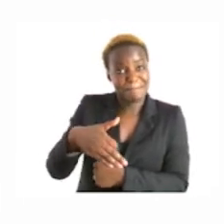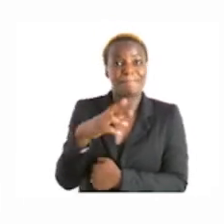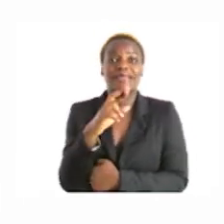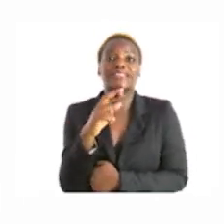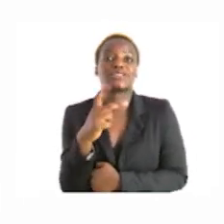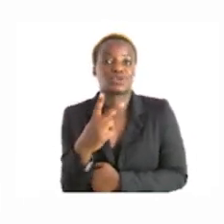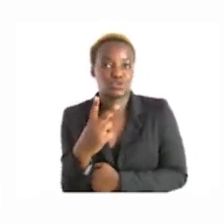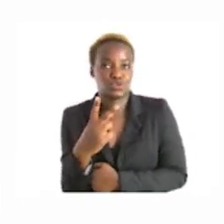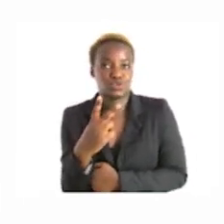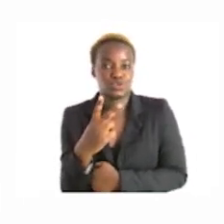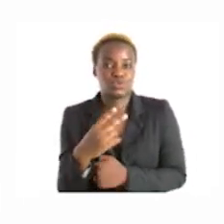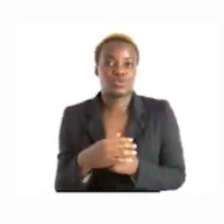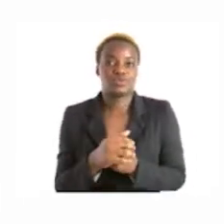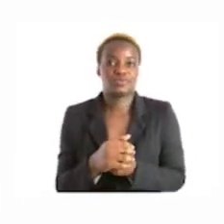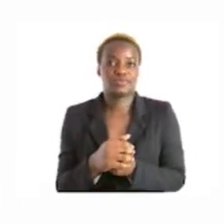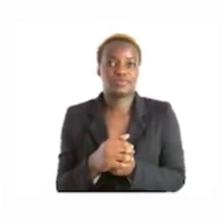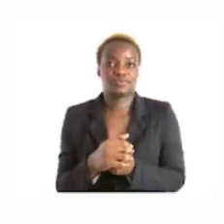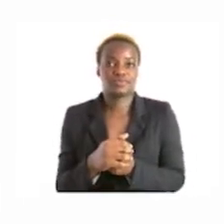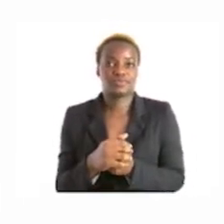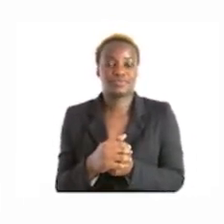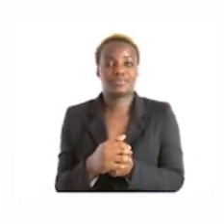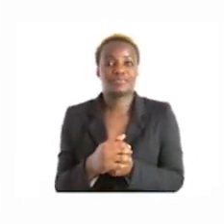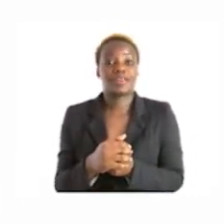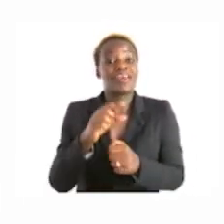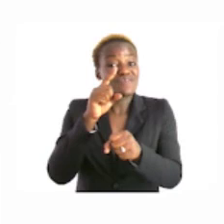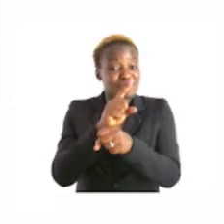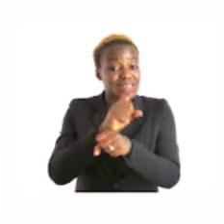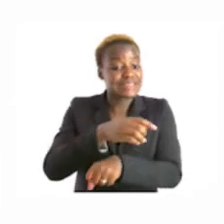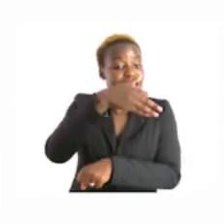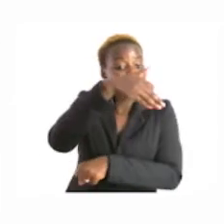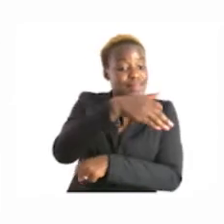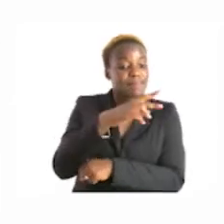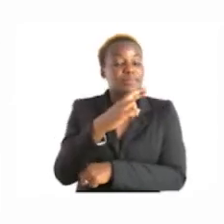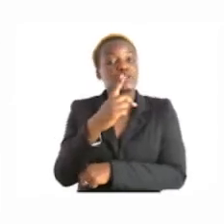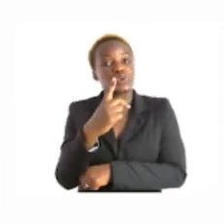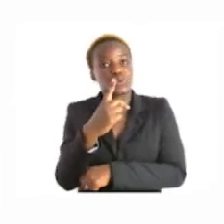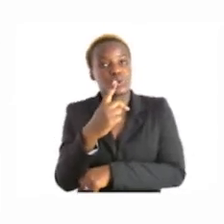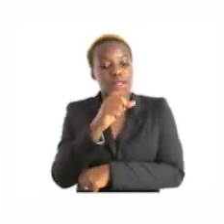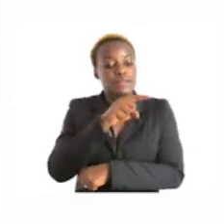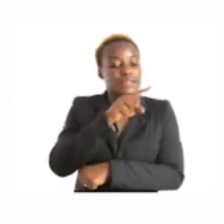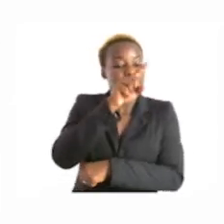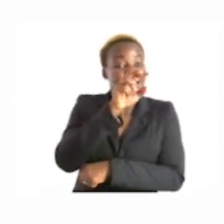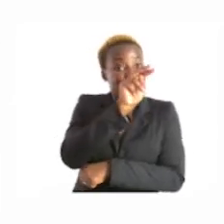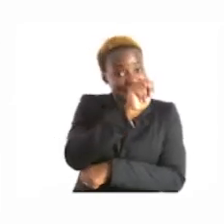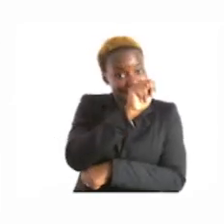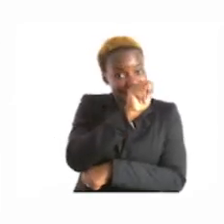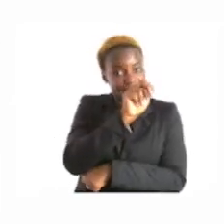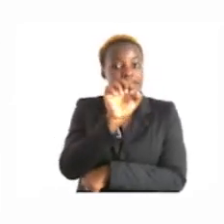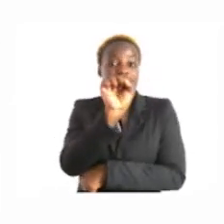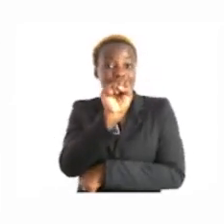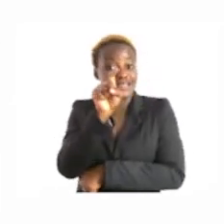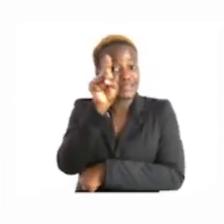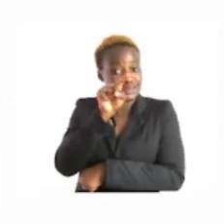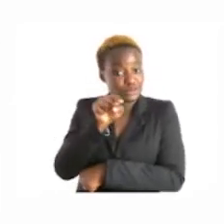You can also write that 15 Namibian dollar first. And then do you have any cents? Yes, you have a